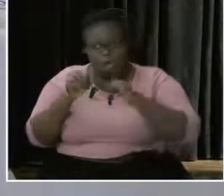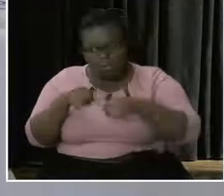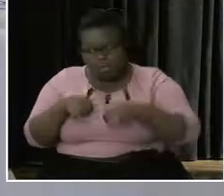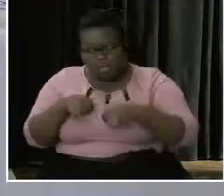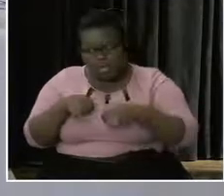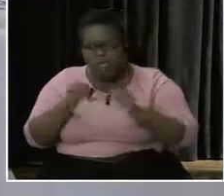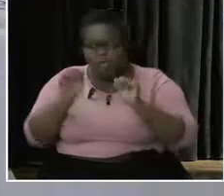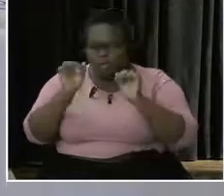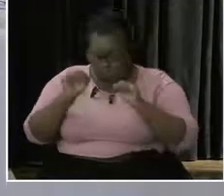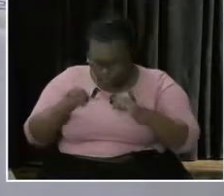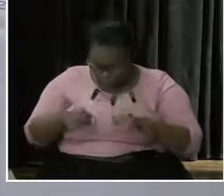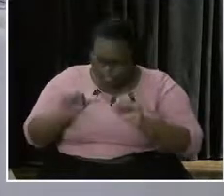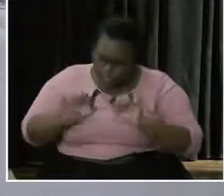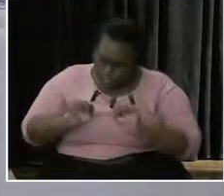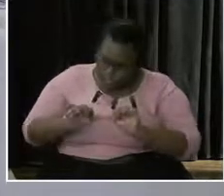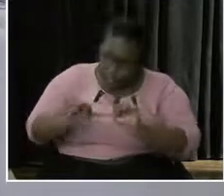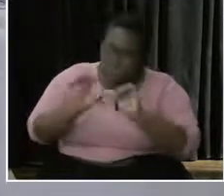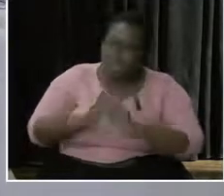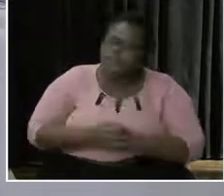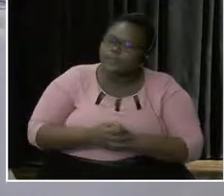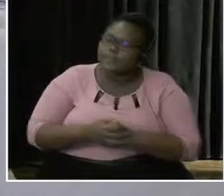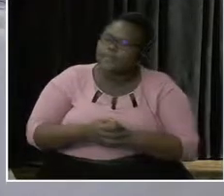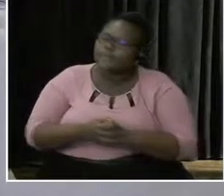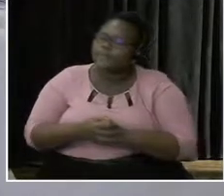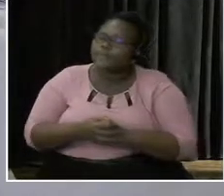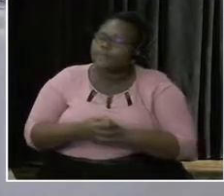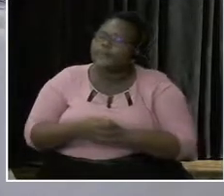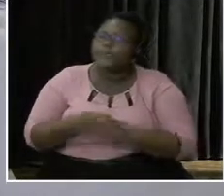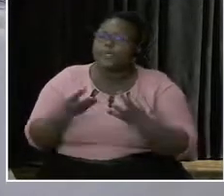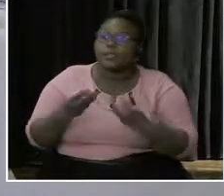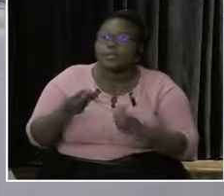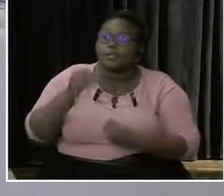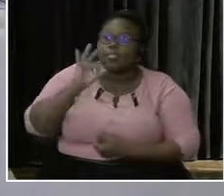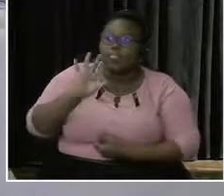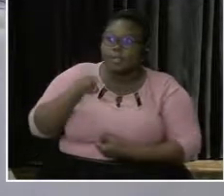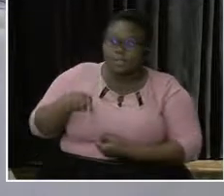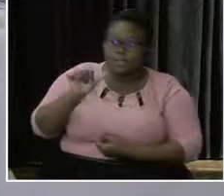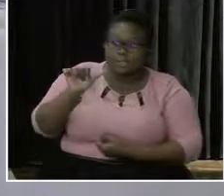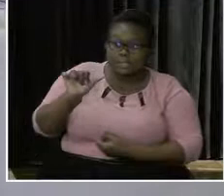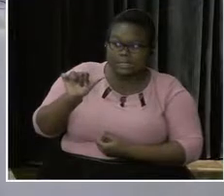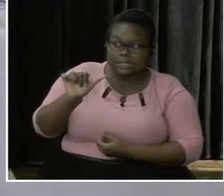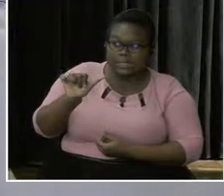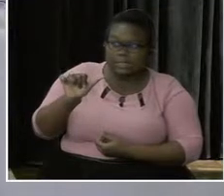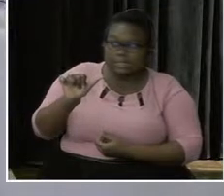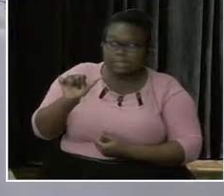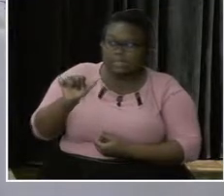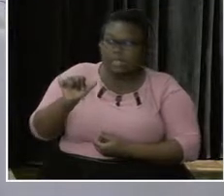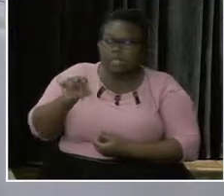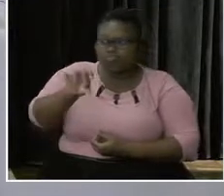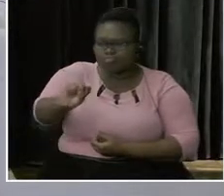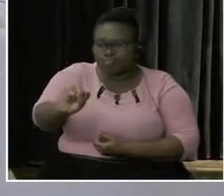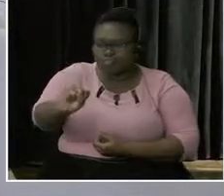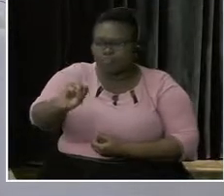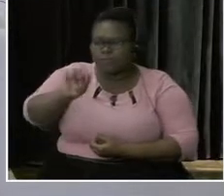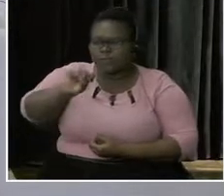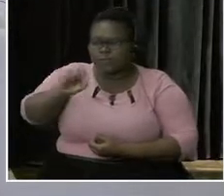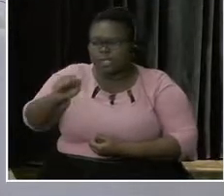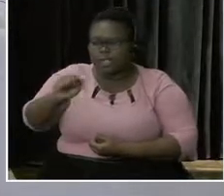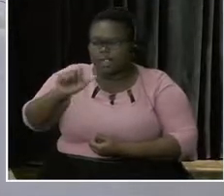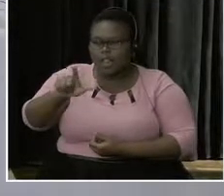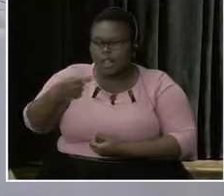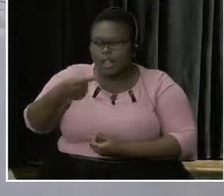Agreed. The recommendation is carried. Item 3.6, suspension of Salka Games